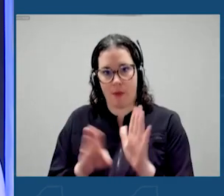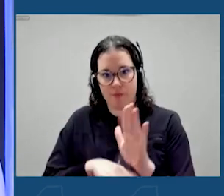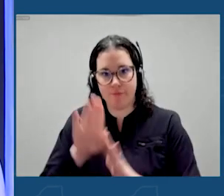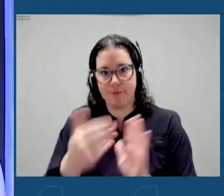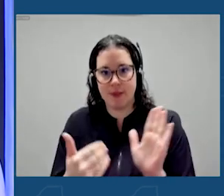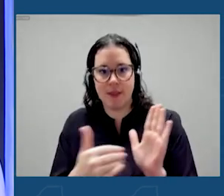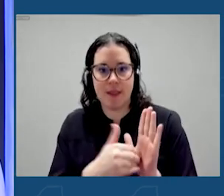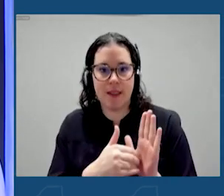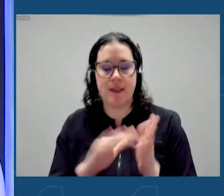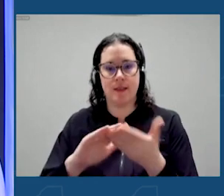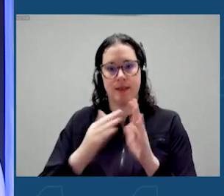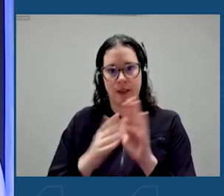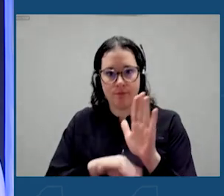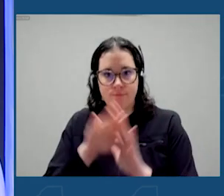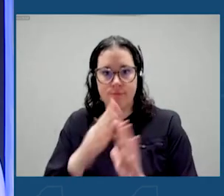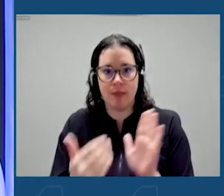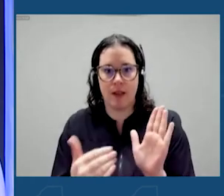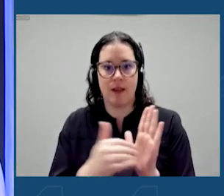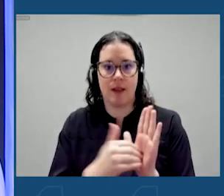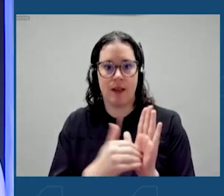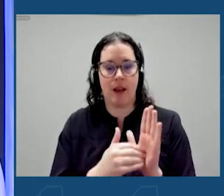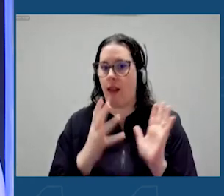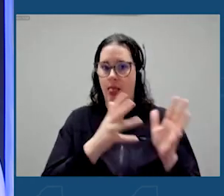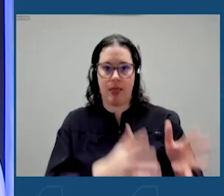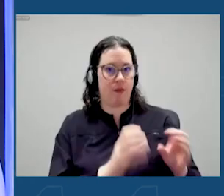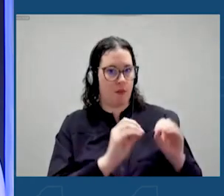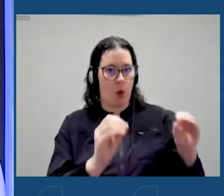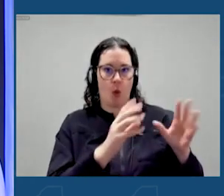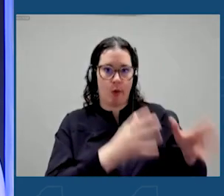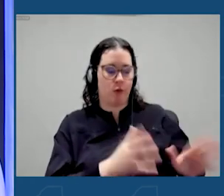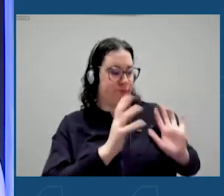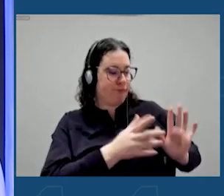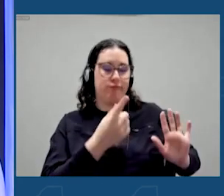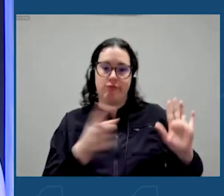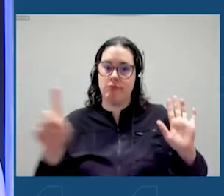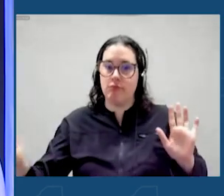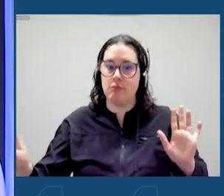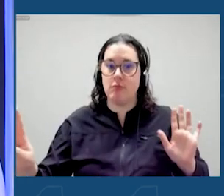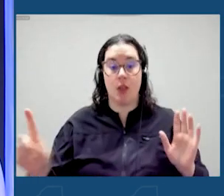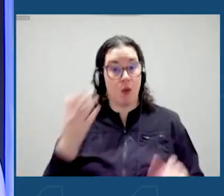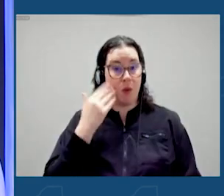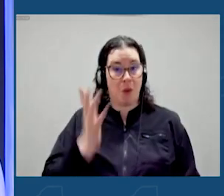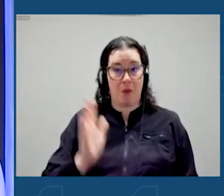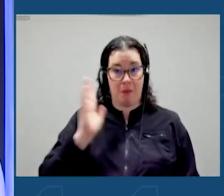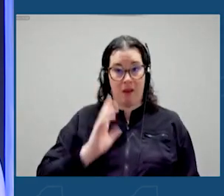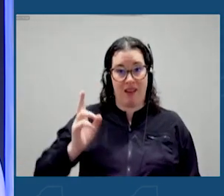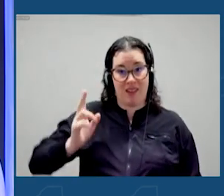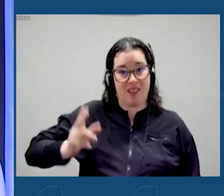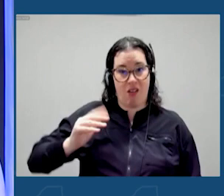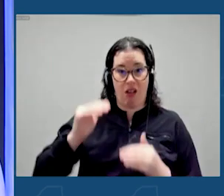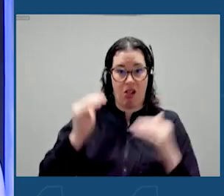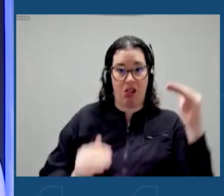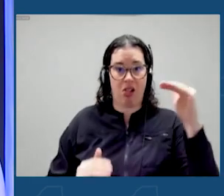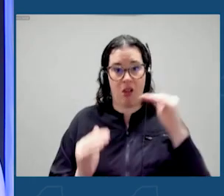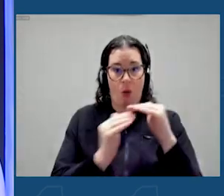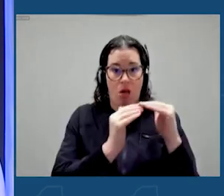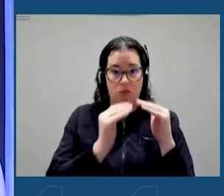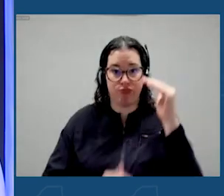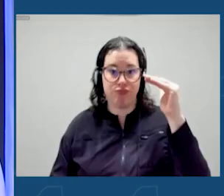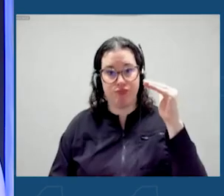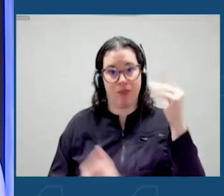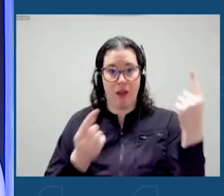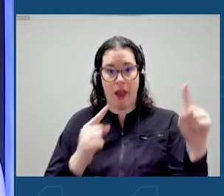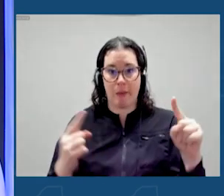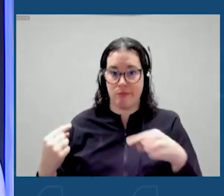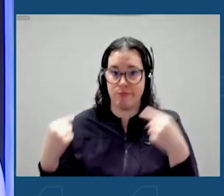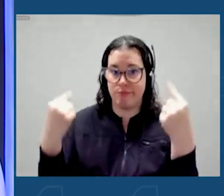our city, and we leave no one behind as we deal with the inequalities that historically have been pervasive in